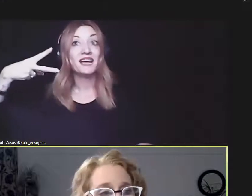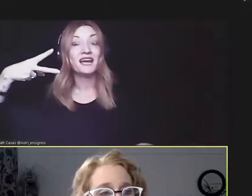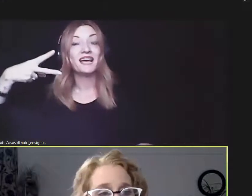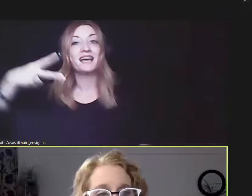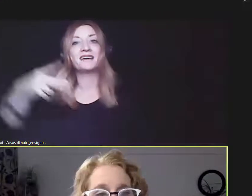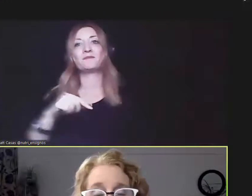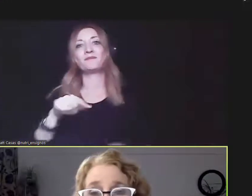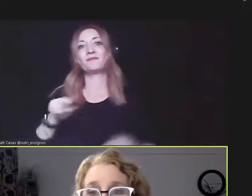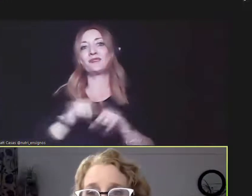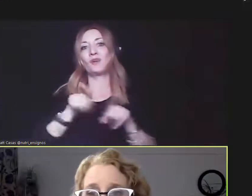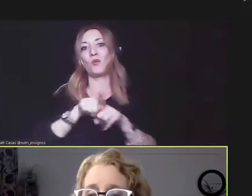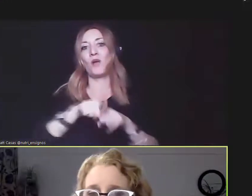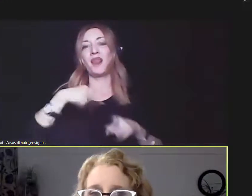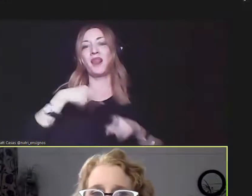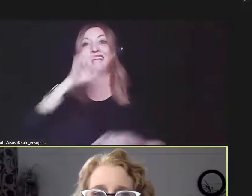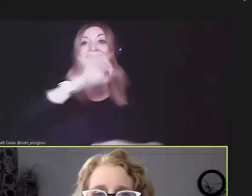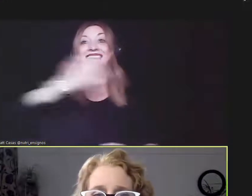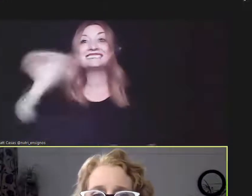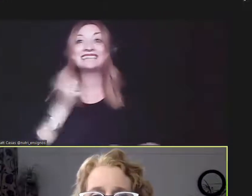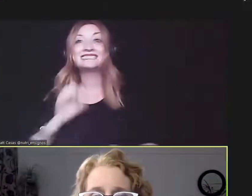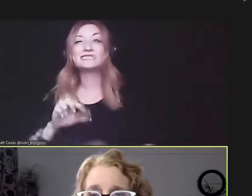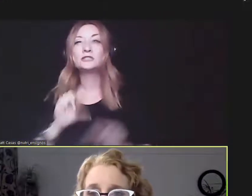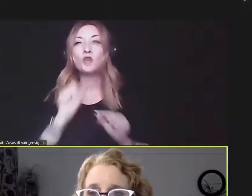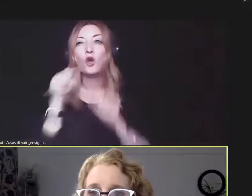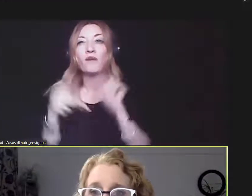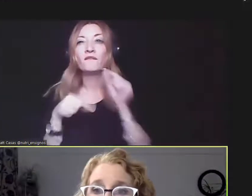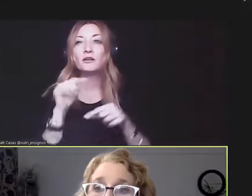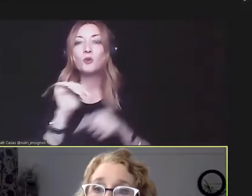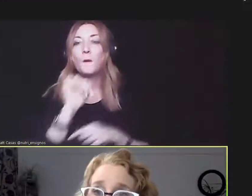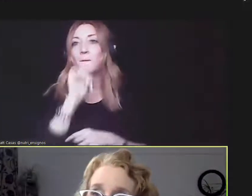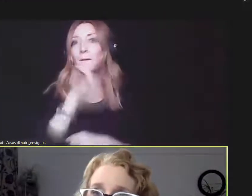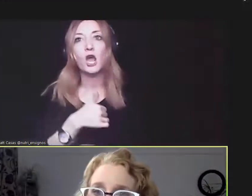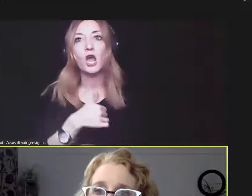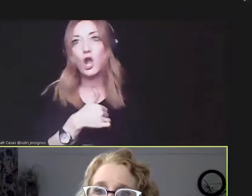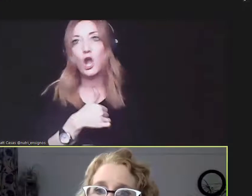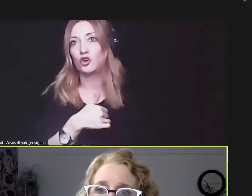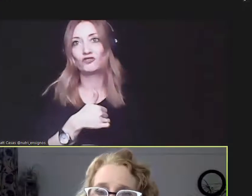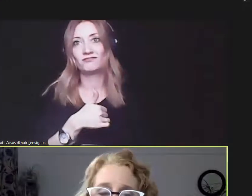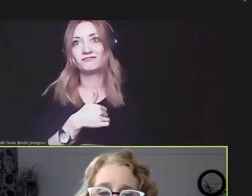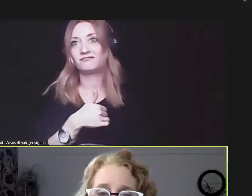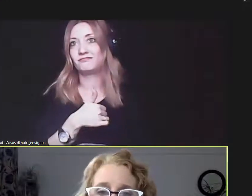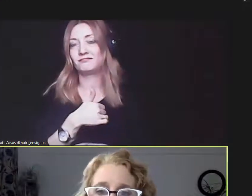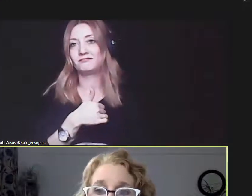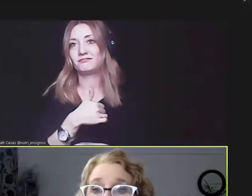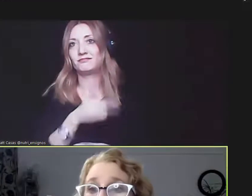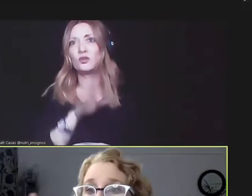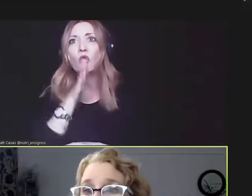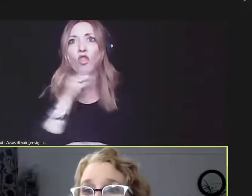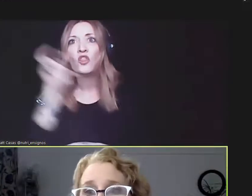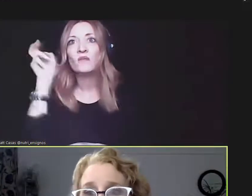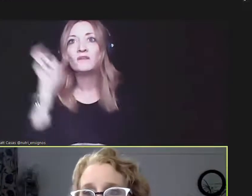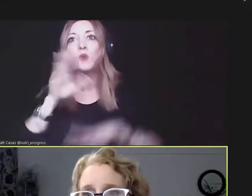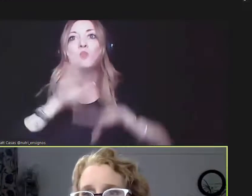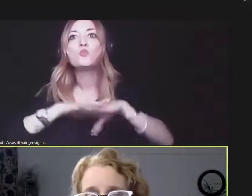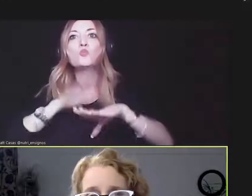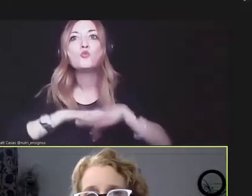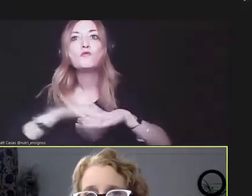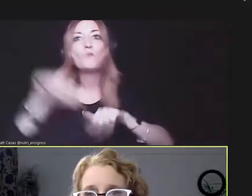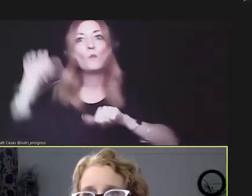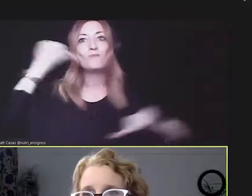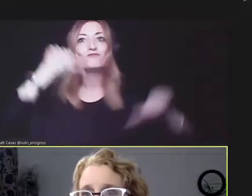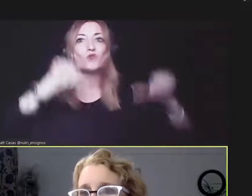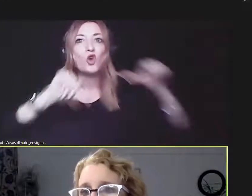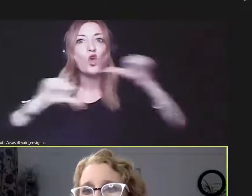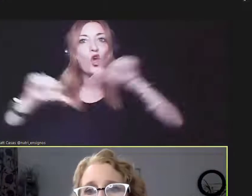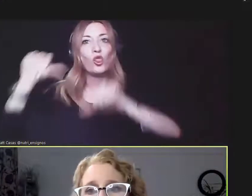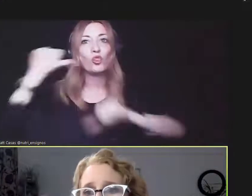So, it's really, really important that we live a non-toxic lifestyle and use non-toxic